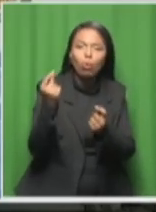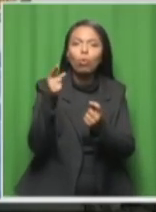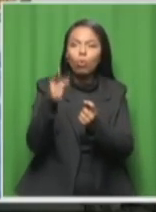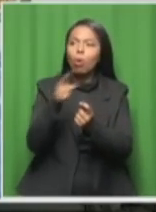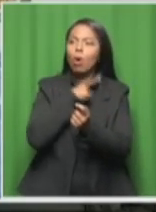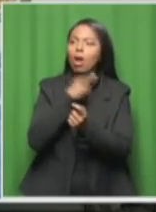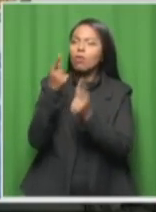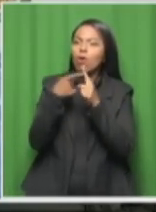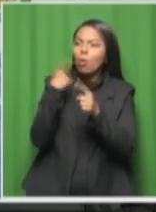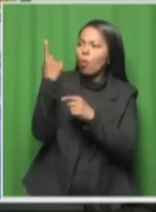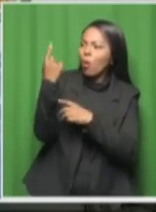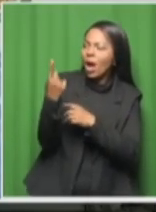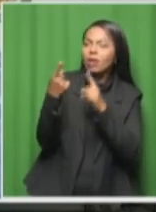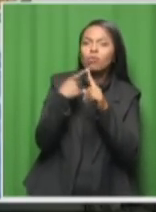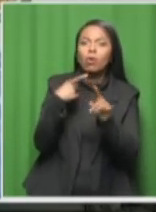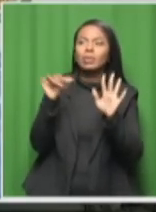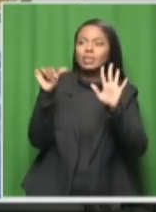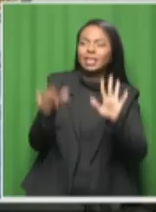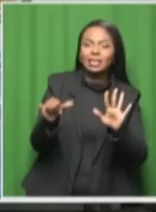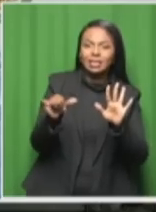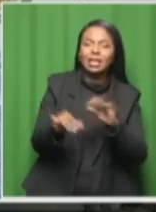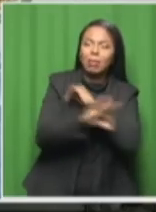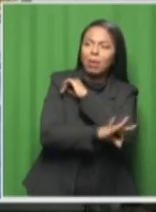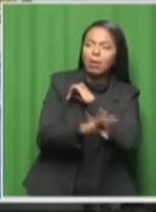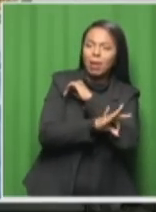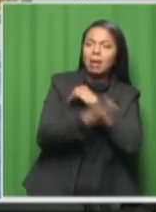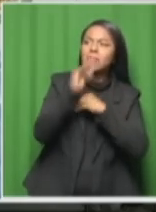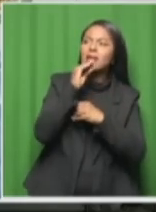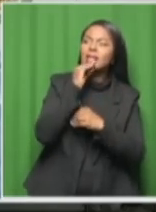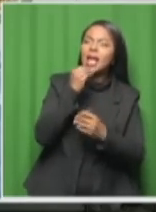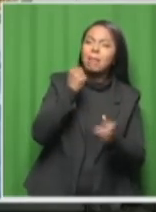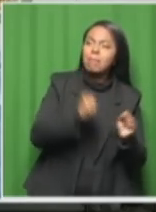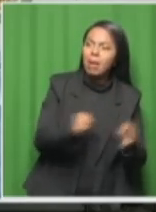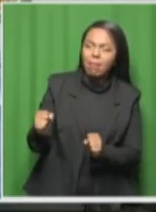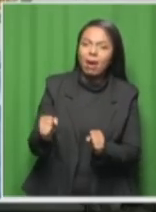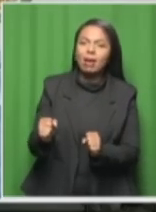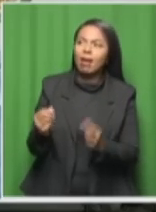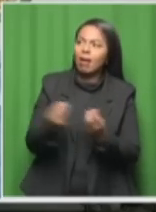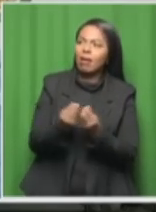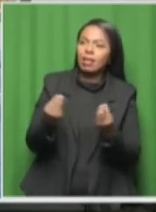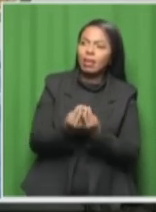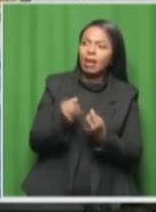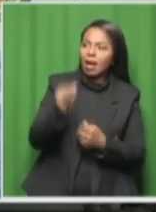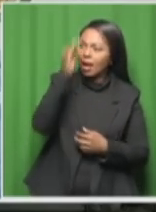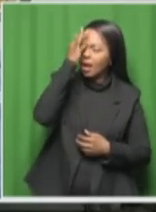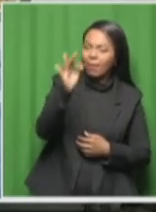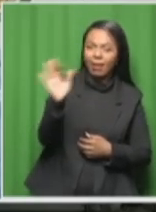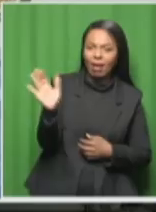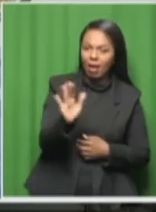refugee status, it doesn't necessarily become a permanent state of affairs.